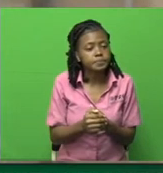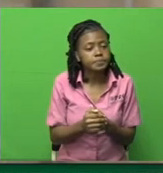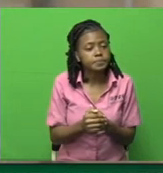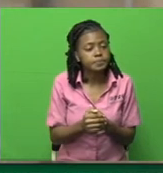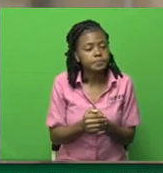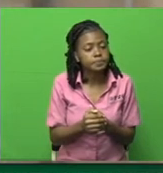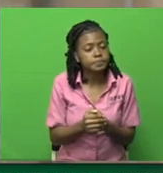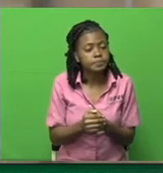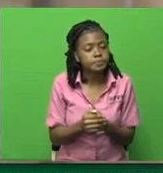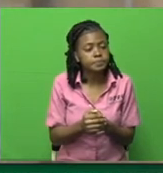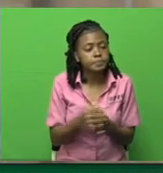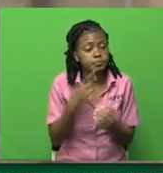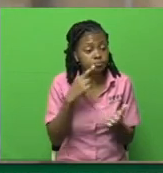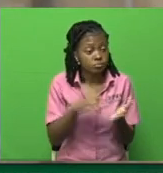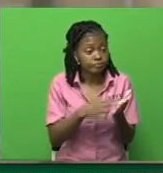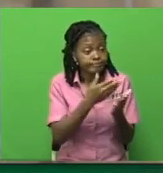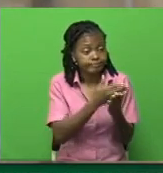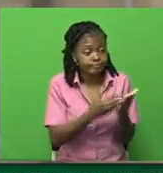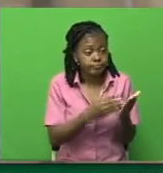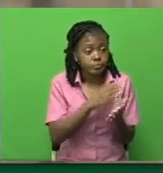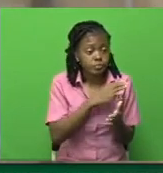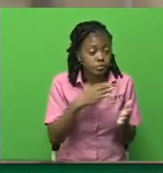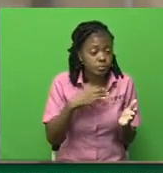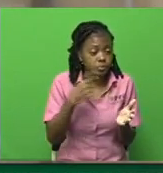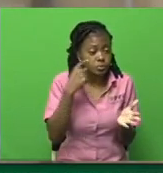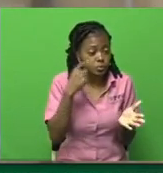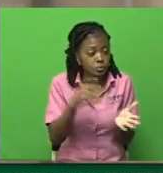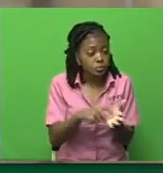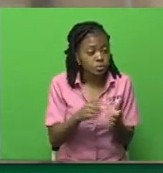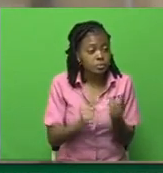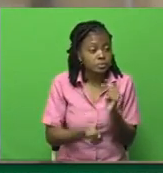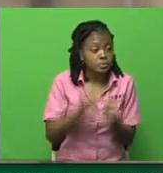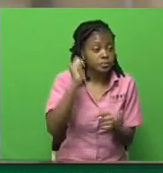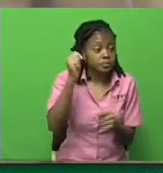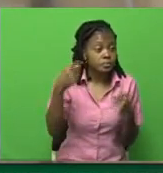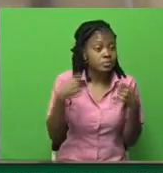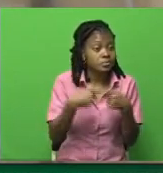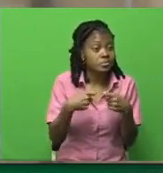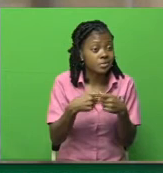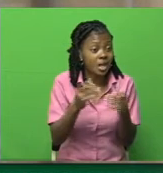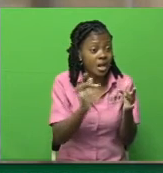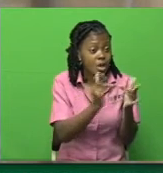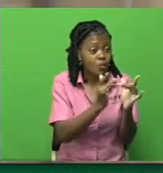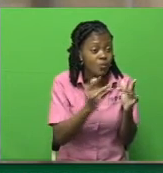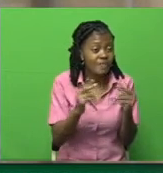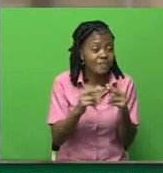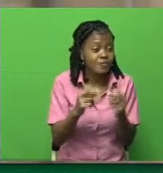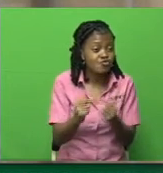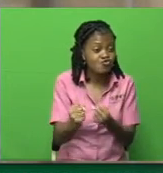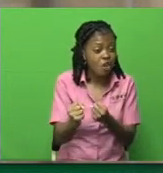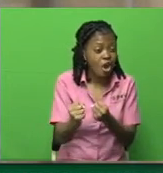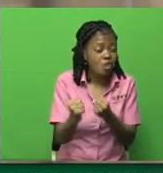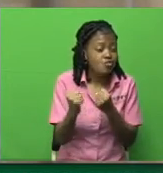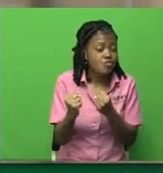noted inter-alia that the country's electricity Grid or network is robust very important that the country's